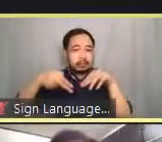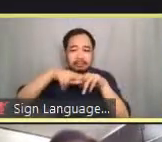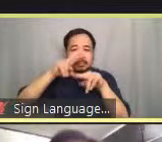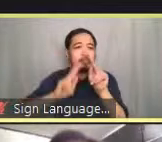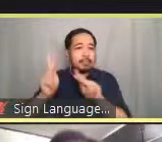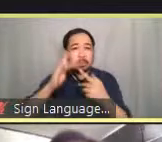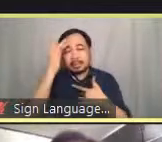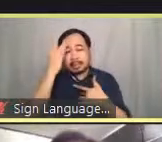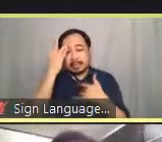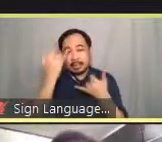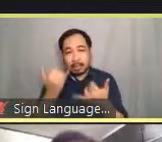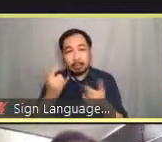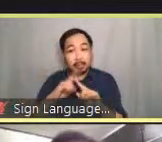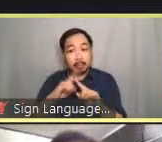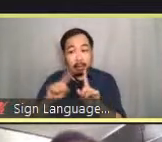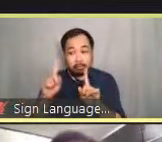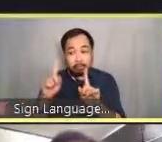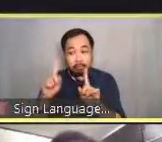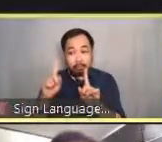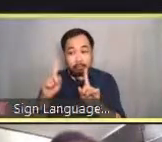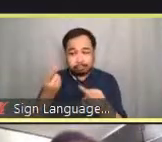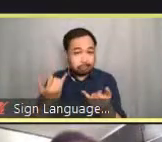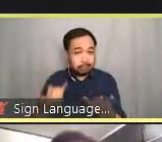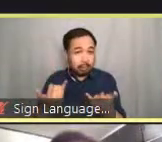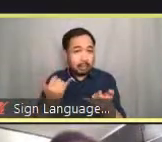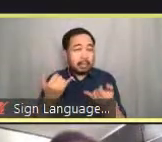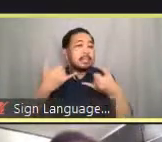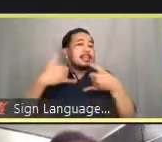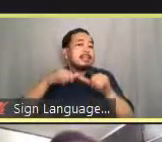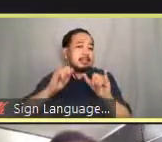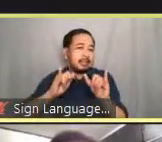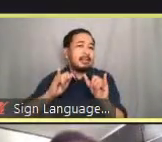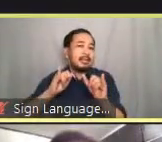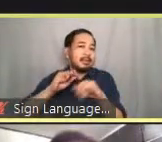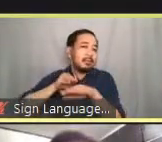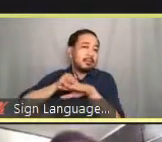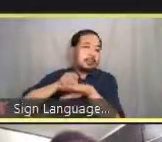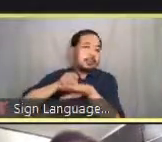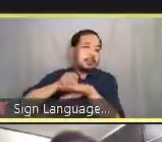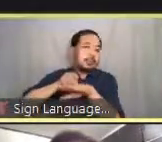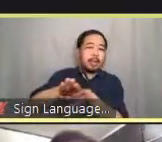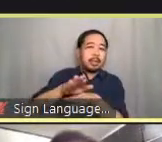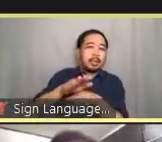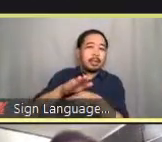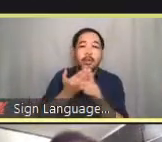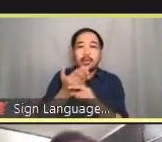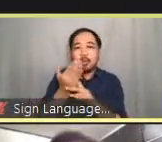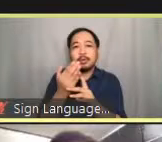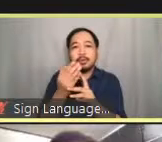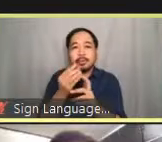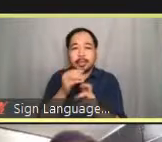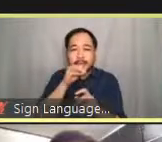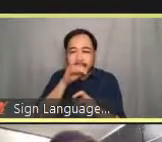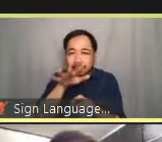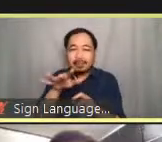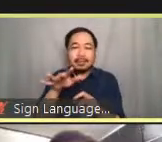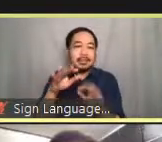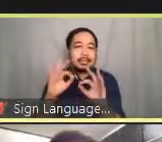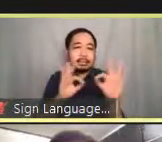Apparently, up to now, we still consider that transmitted virus only